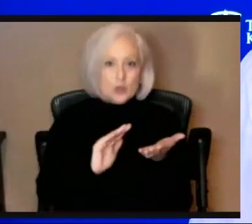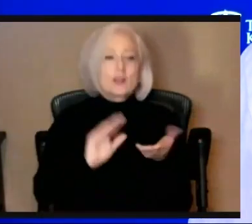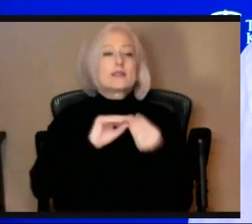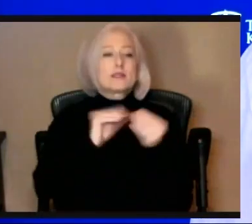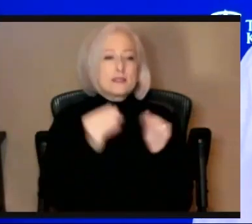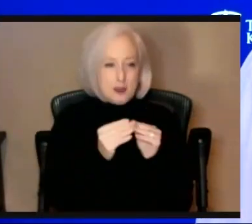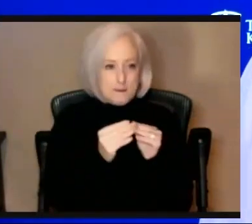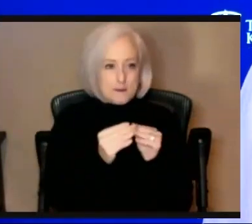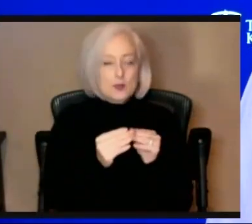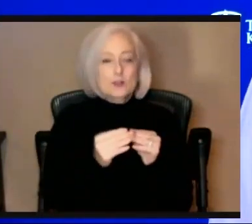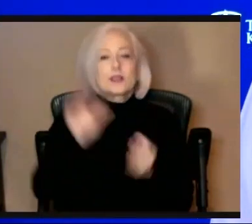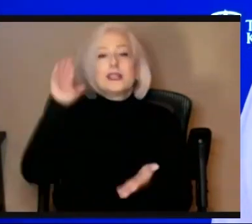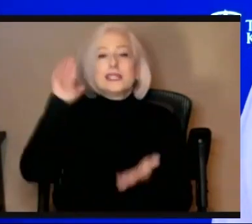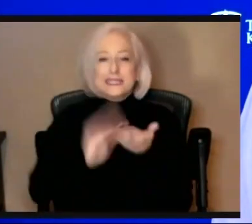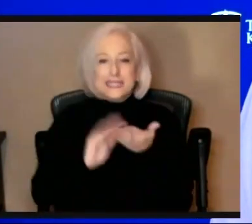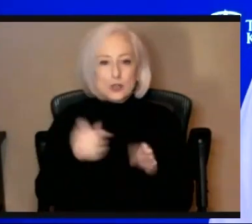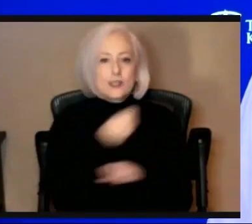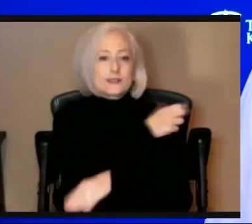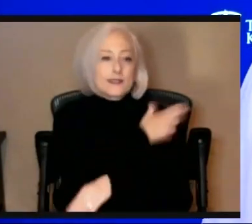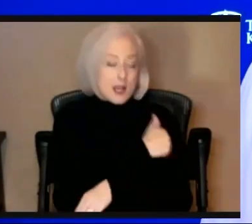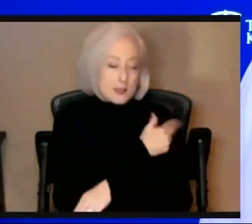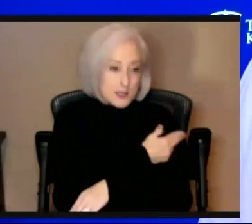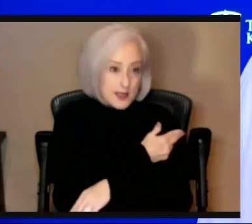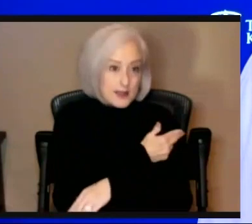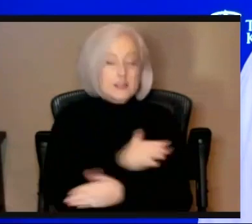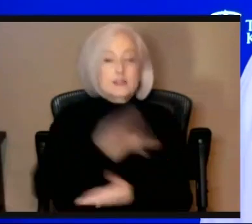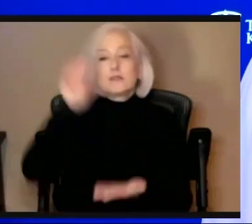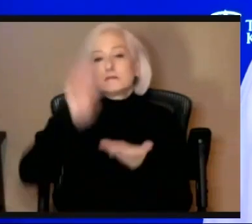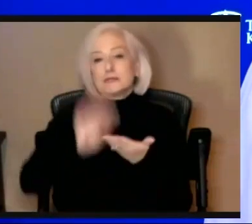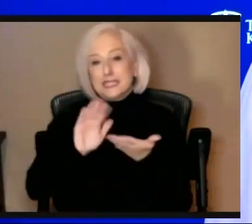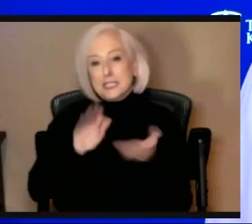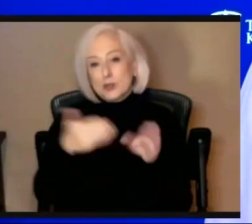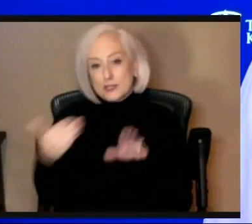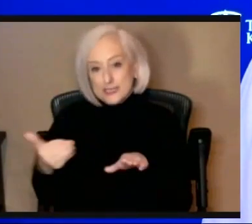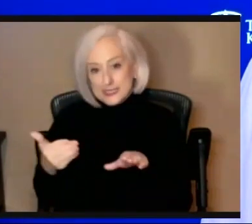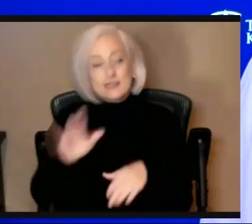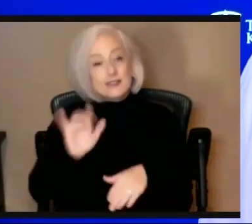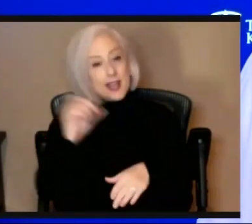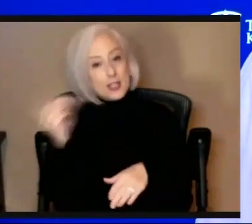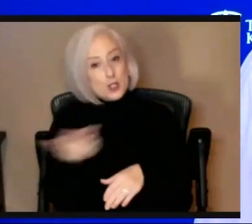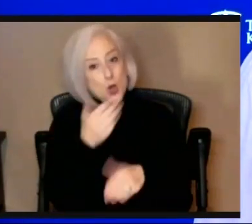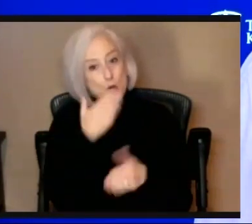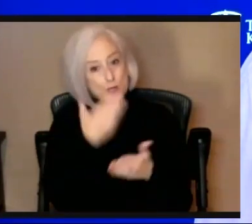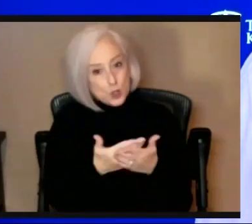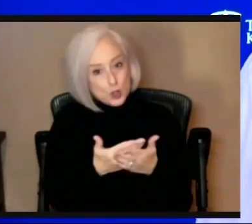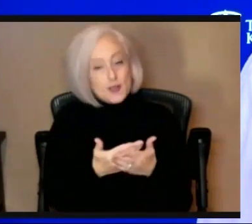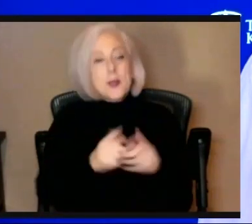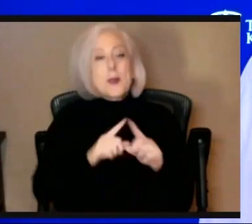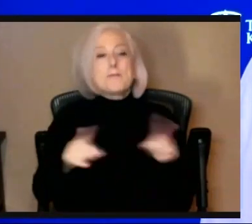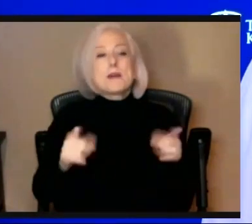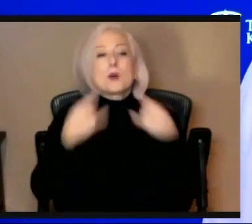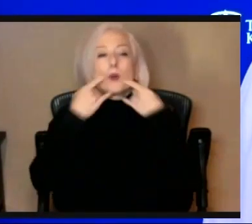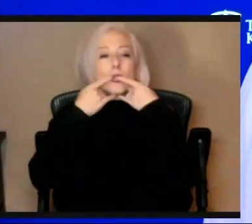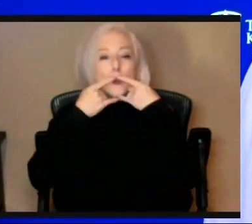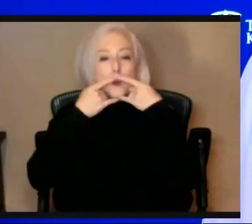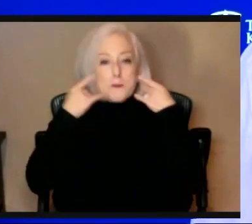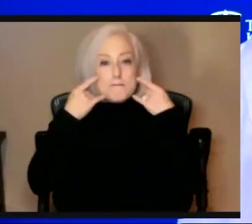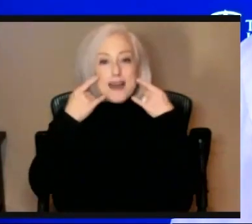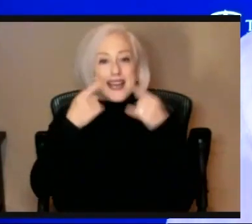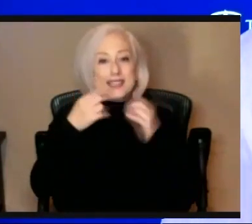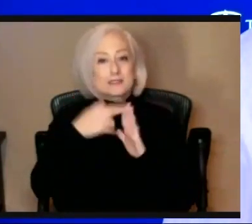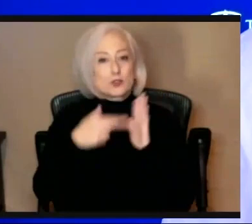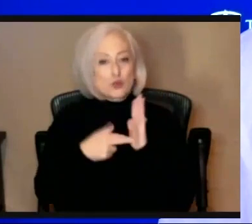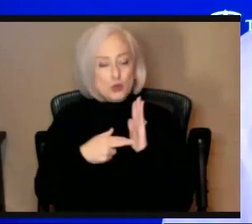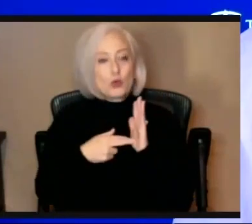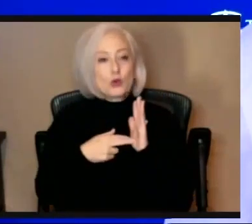hospitalizations, decrease in deaths. That's always good. We know the mask guidance has been